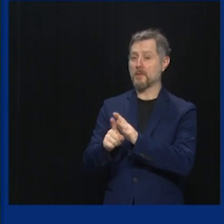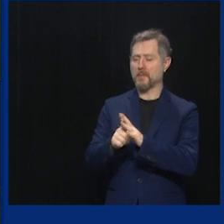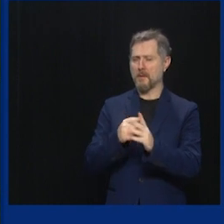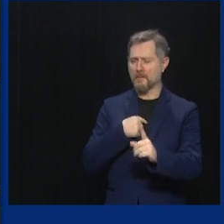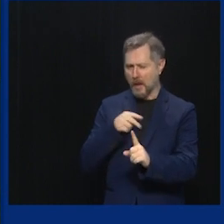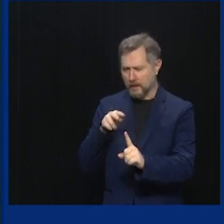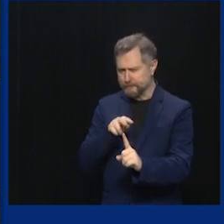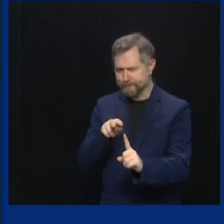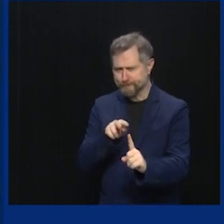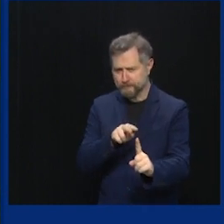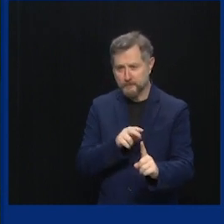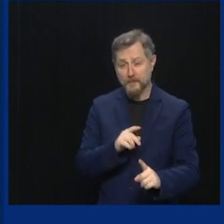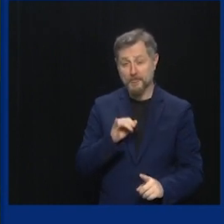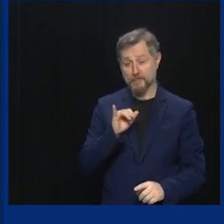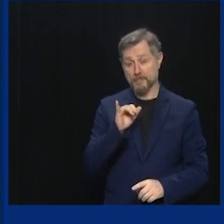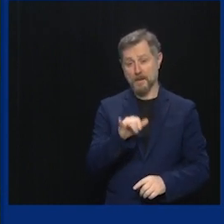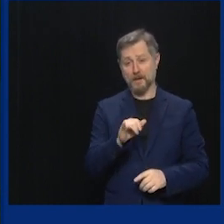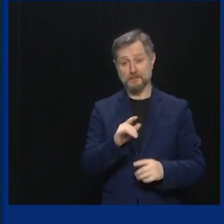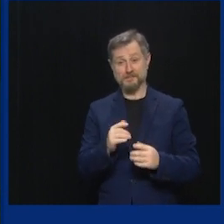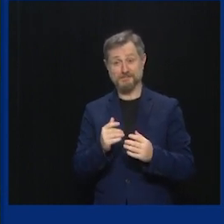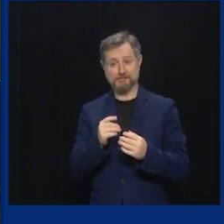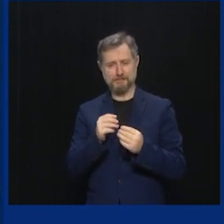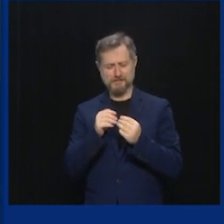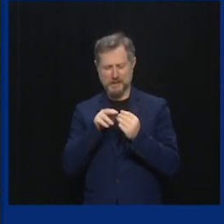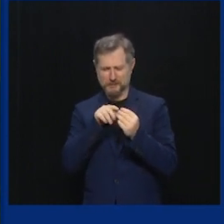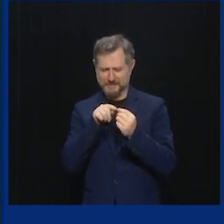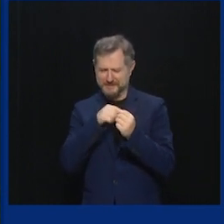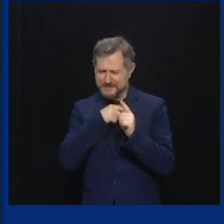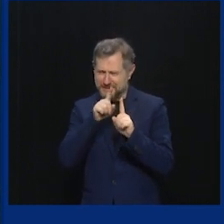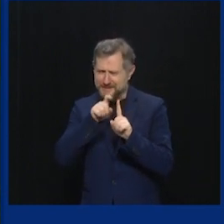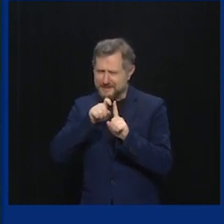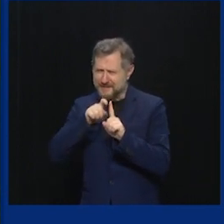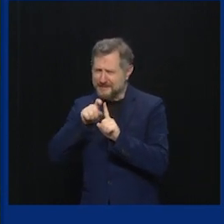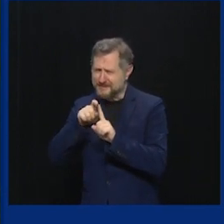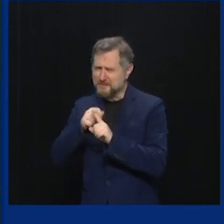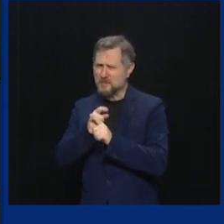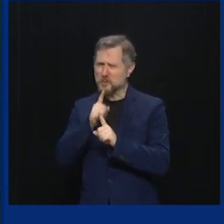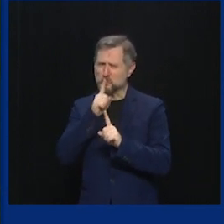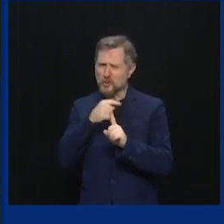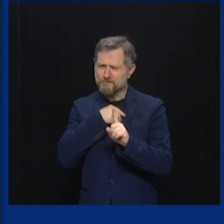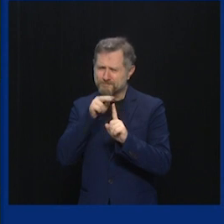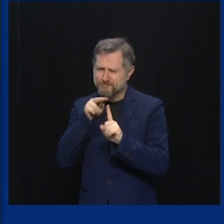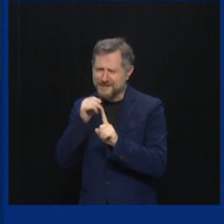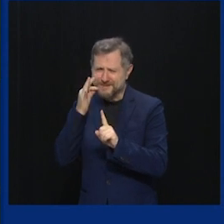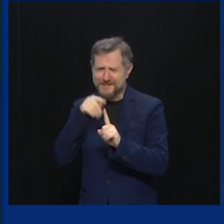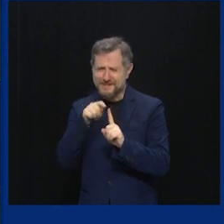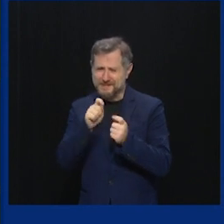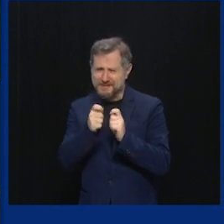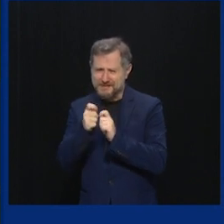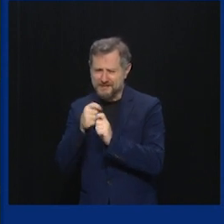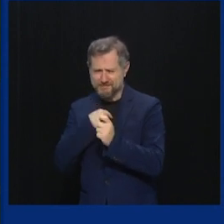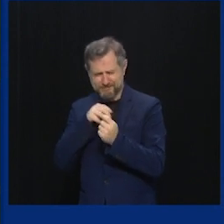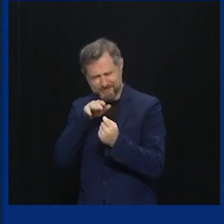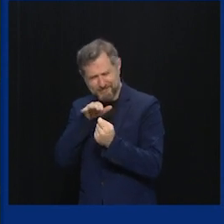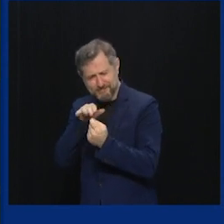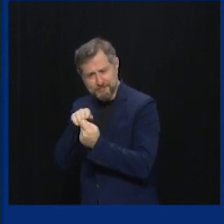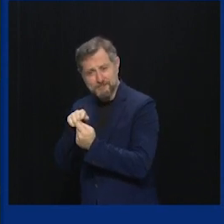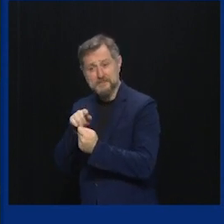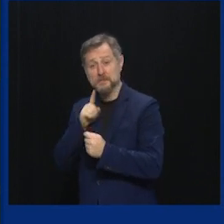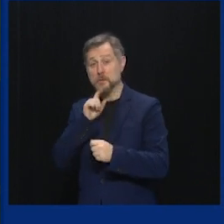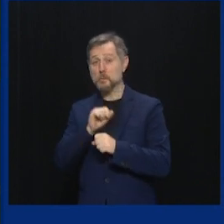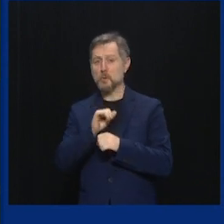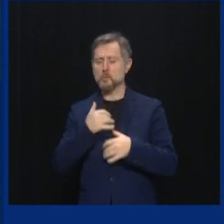genetic material of the entire genome of the virus. We call this process simply sequencing, and it's a much longer, more